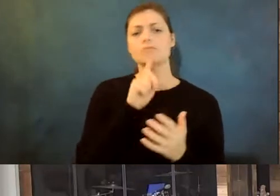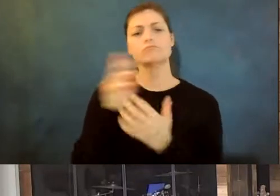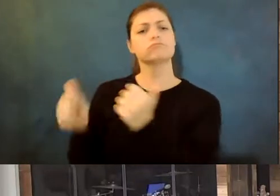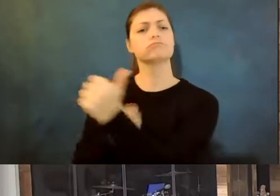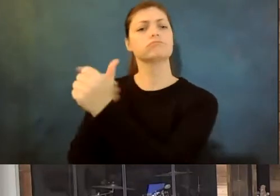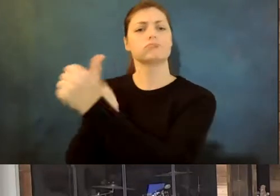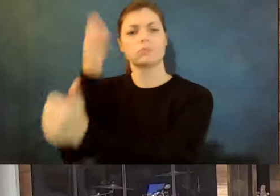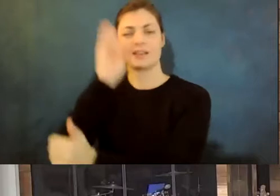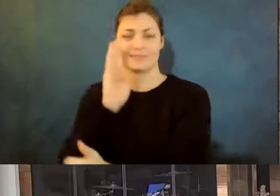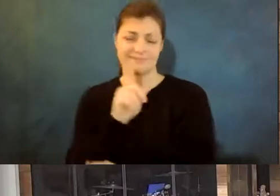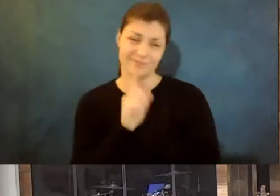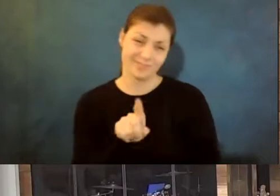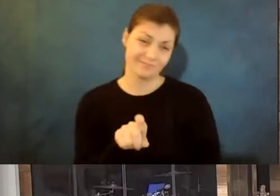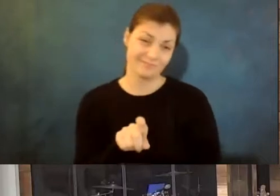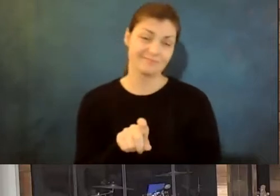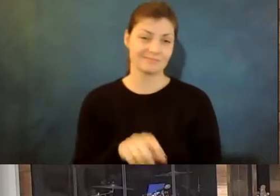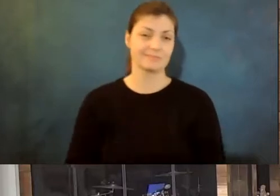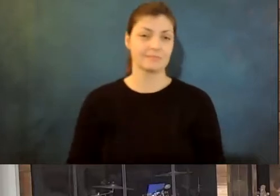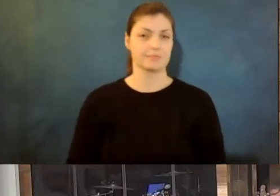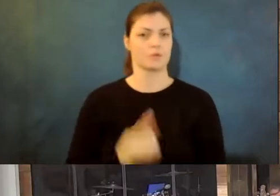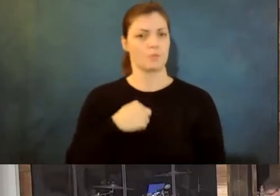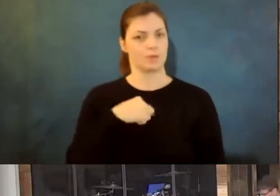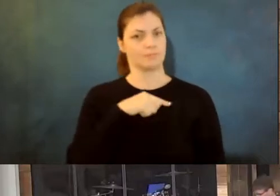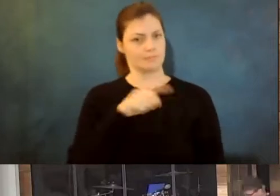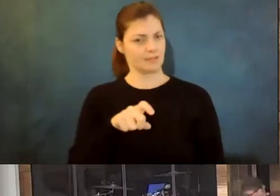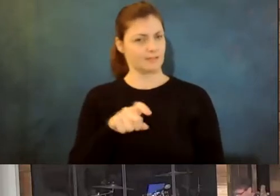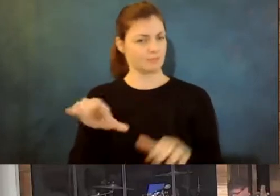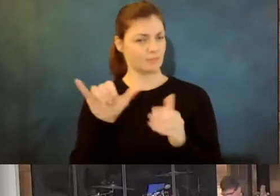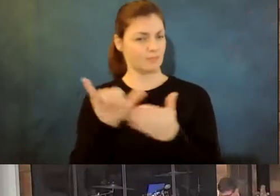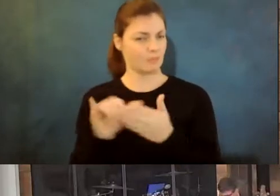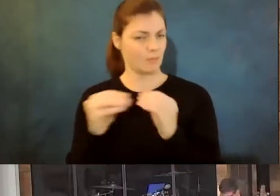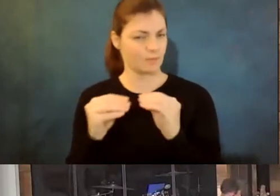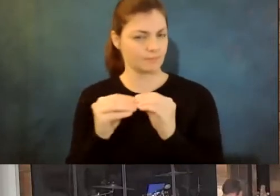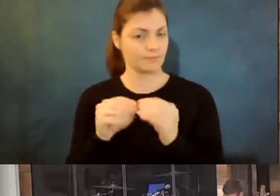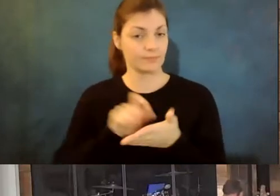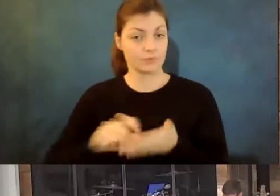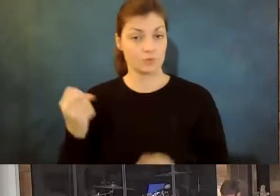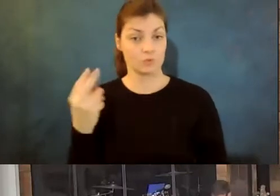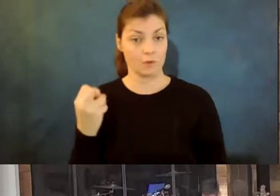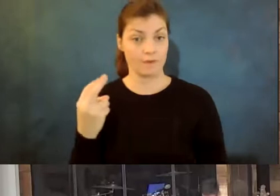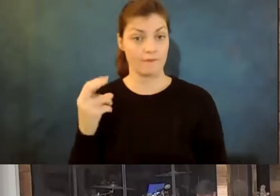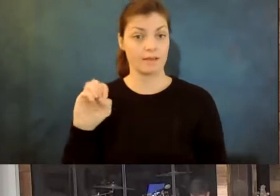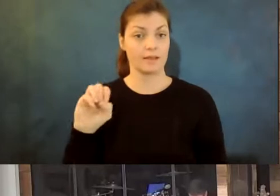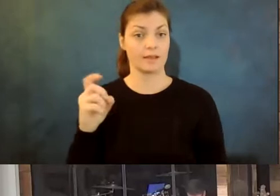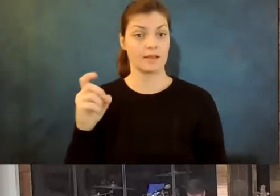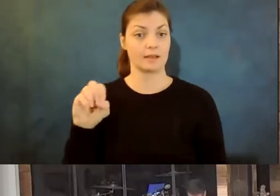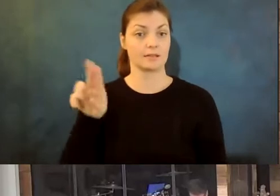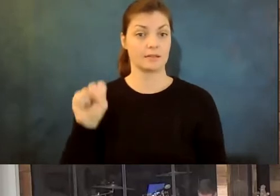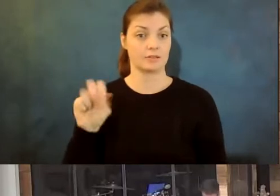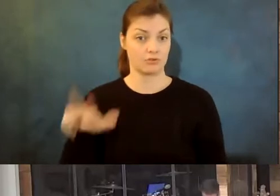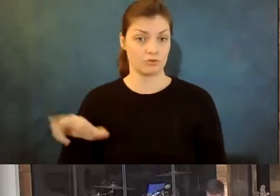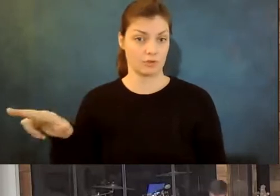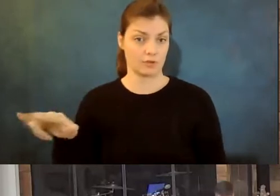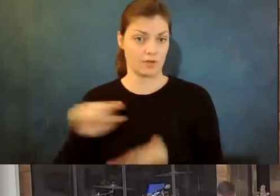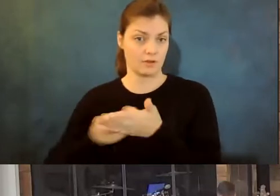Verse 12, Exodus 33. If you got a Bible, follow along. It's good. The best